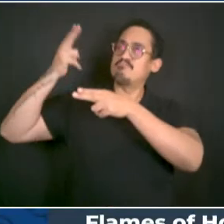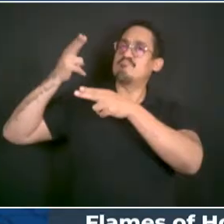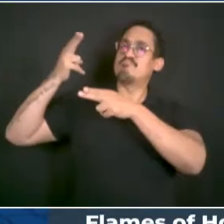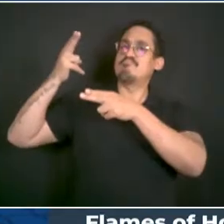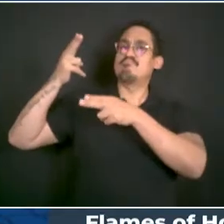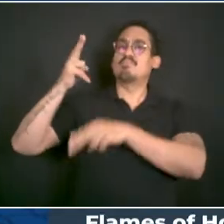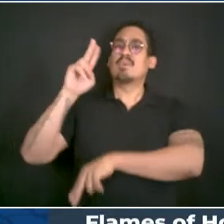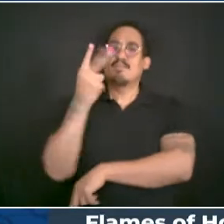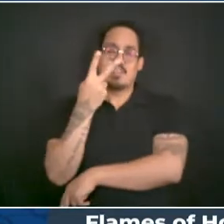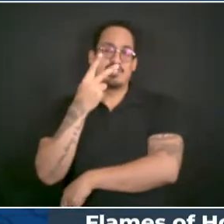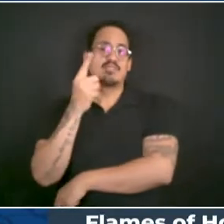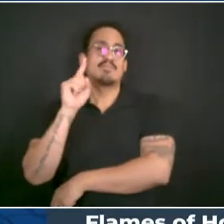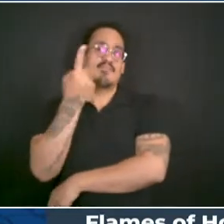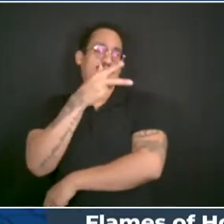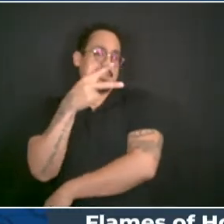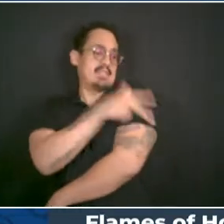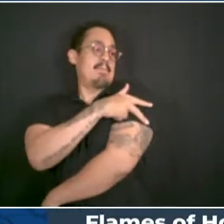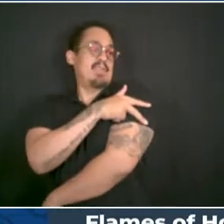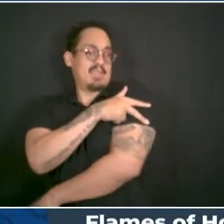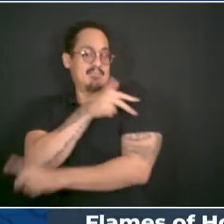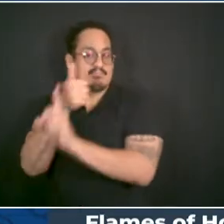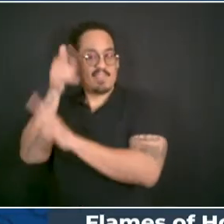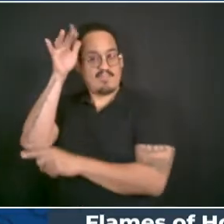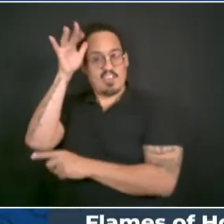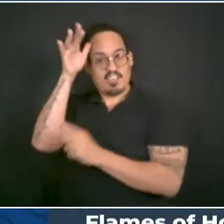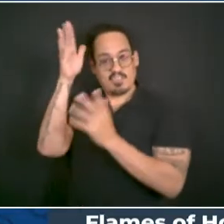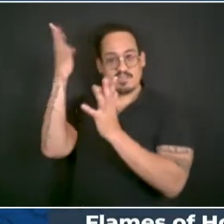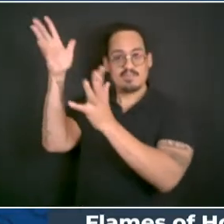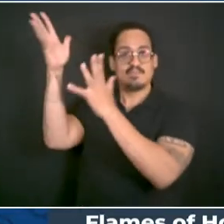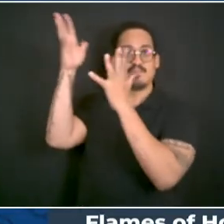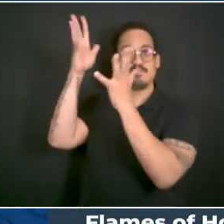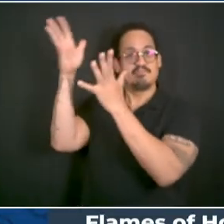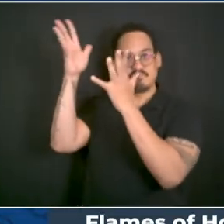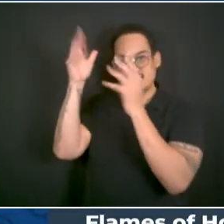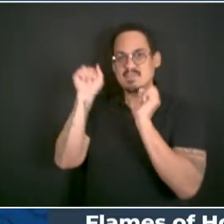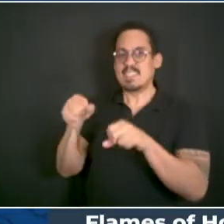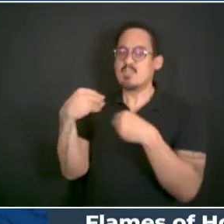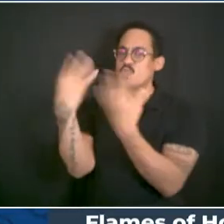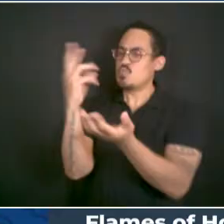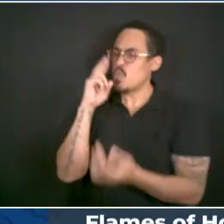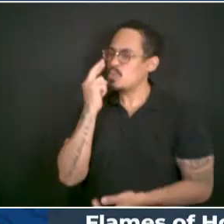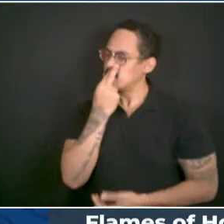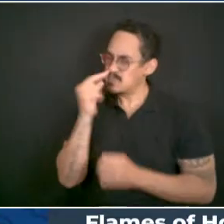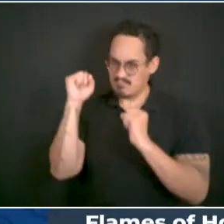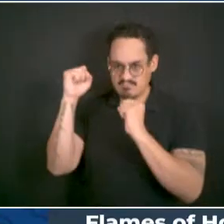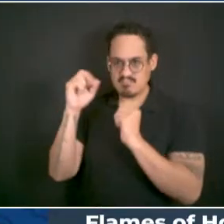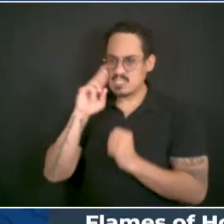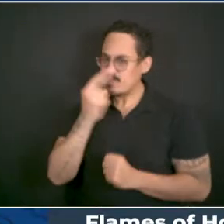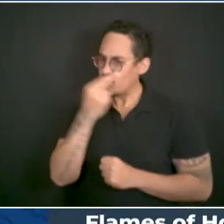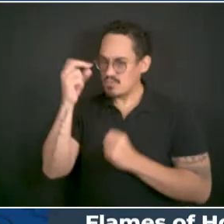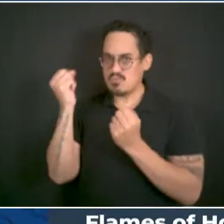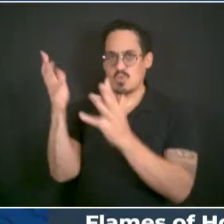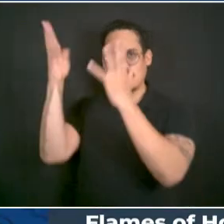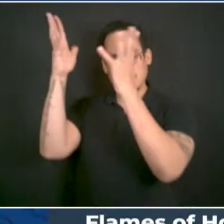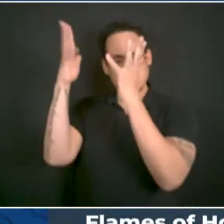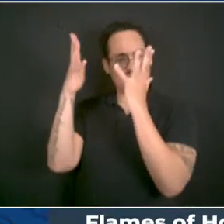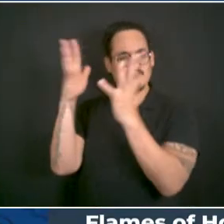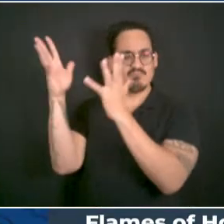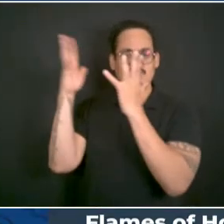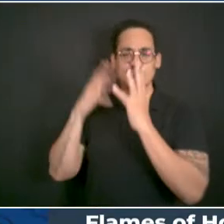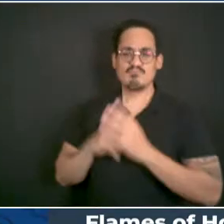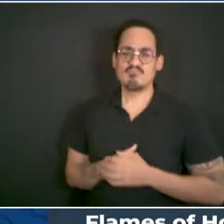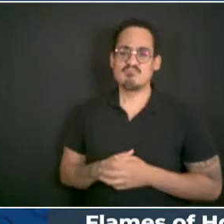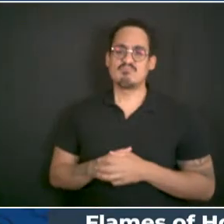gonna call him. I'm gonna give you your roses, brother. Give you your roses, Randy. Come on, give it to him. So we look at this. It's 5